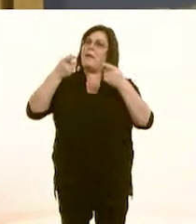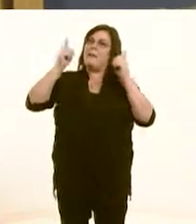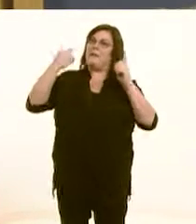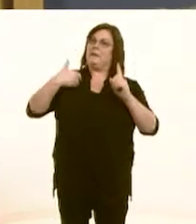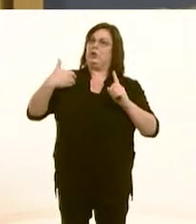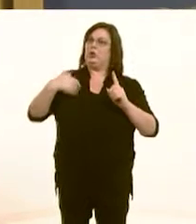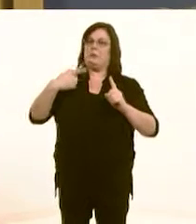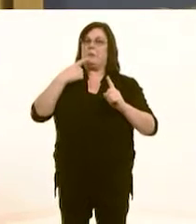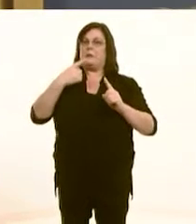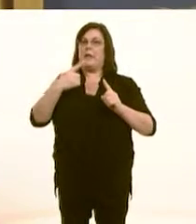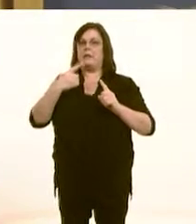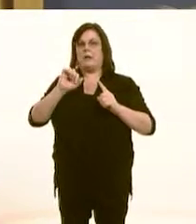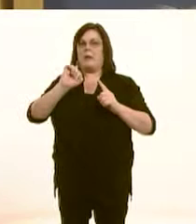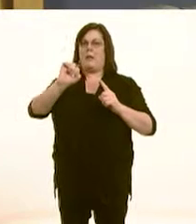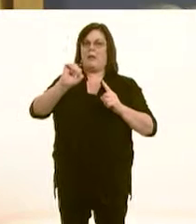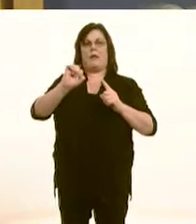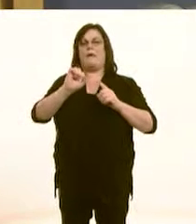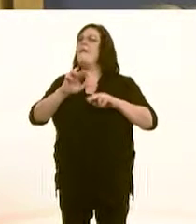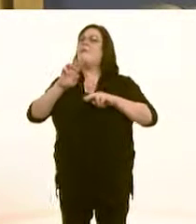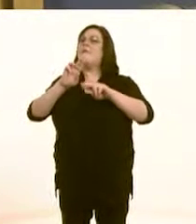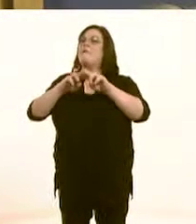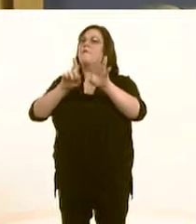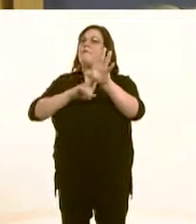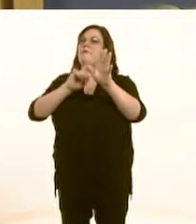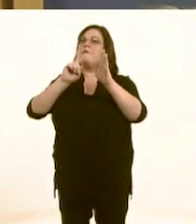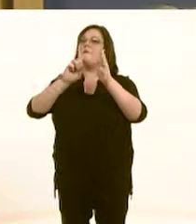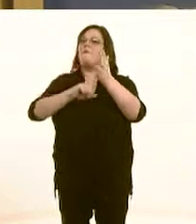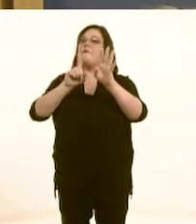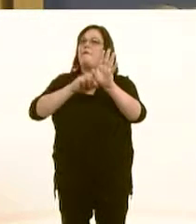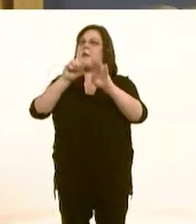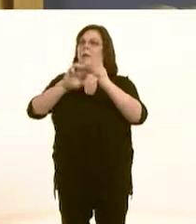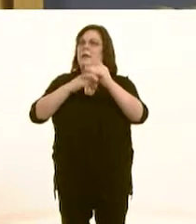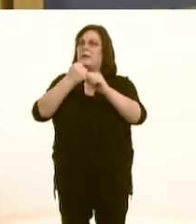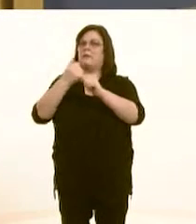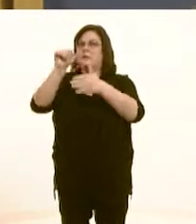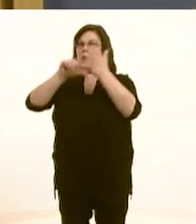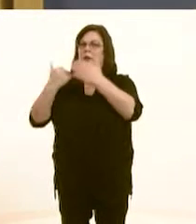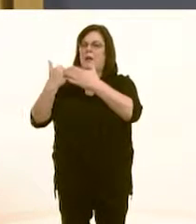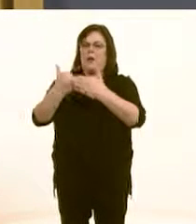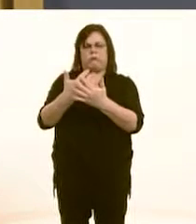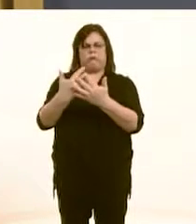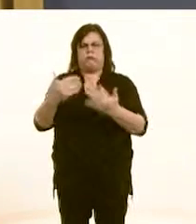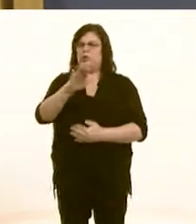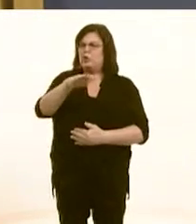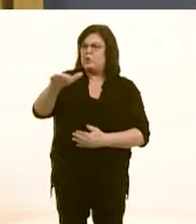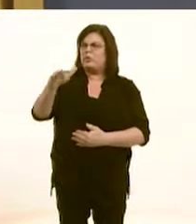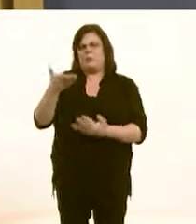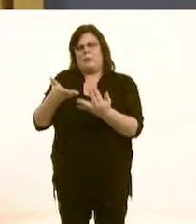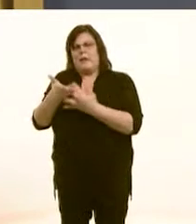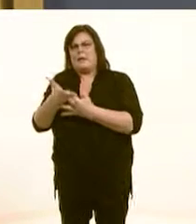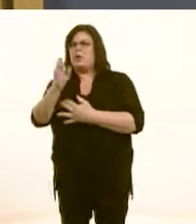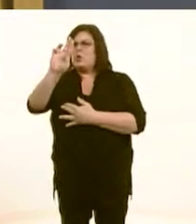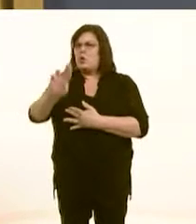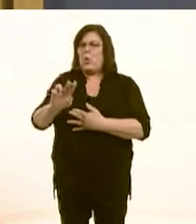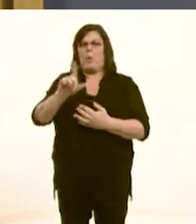how very helpful Flying Start was for children pre-nursery and how the transition to inter-nursery education was so much easier when children had